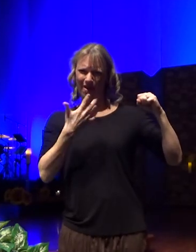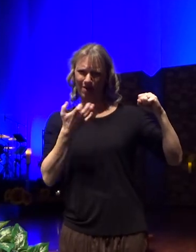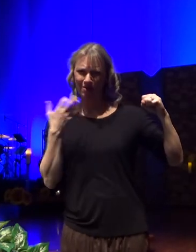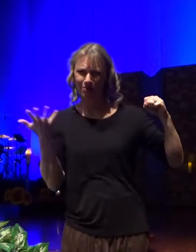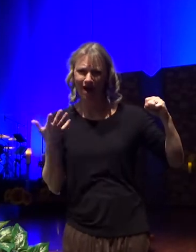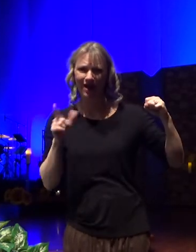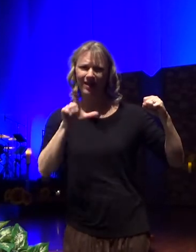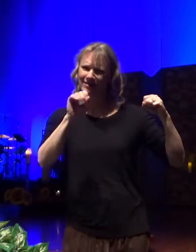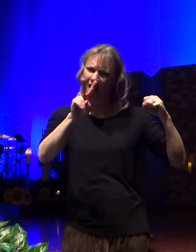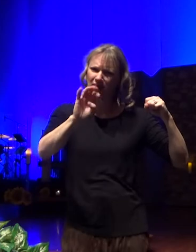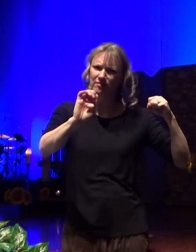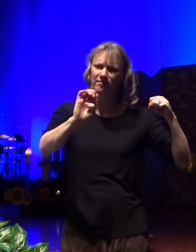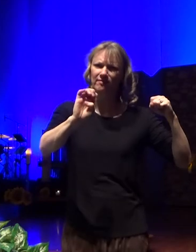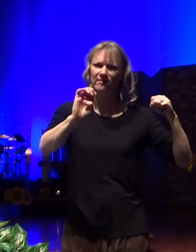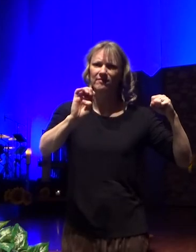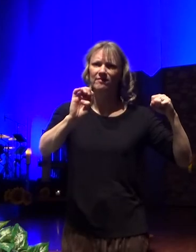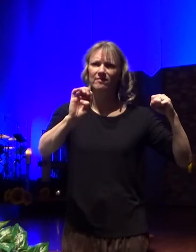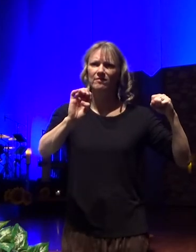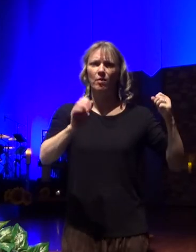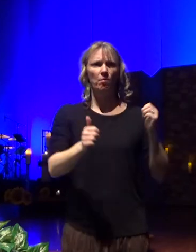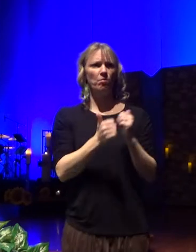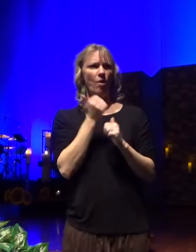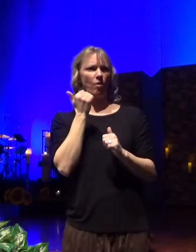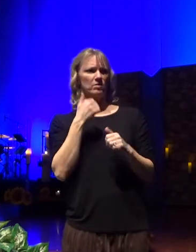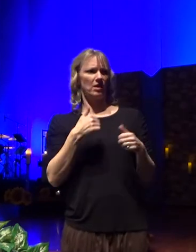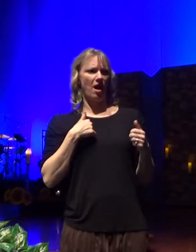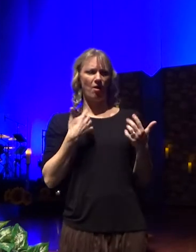wanting most was love.